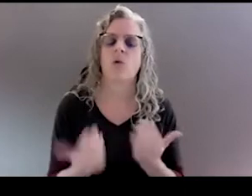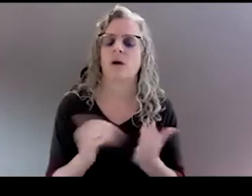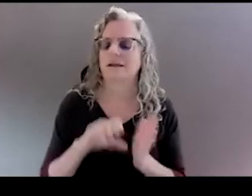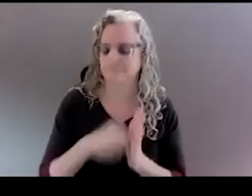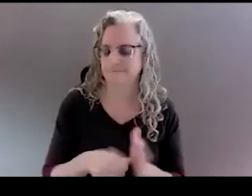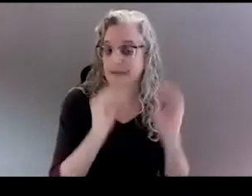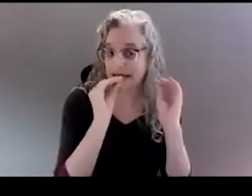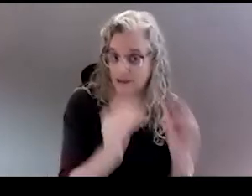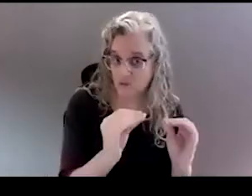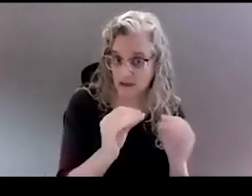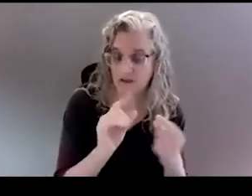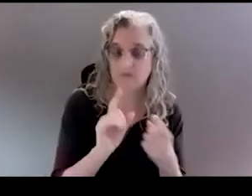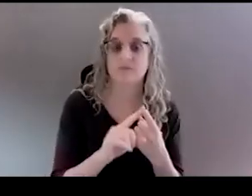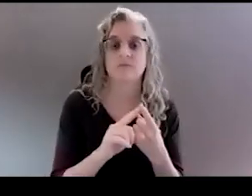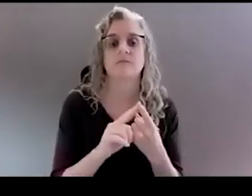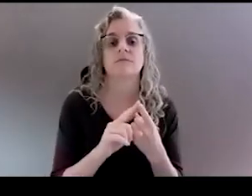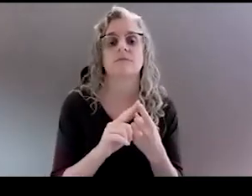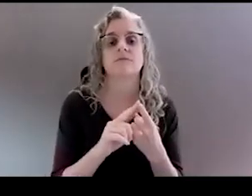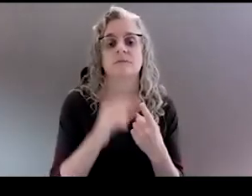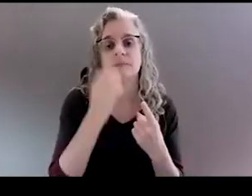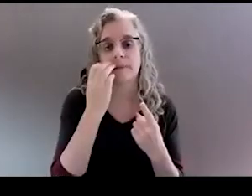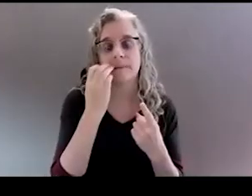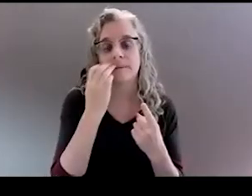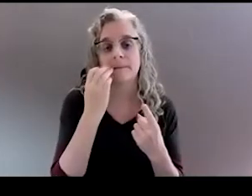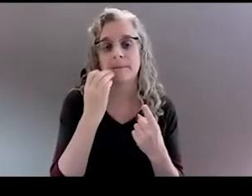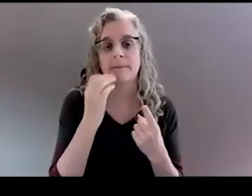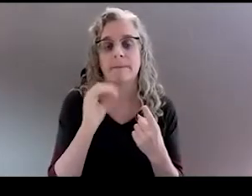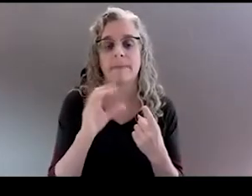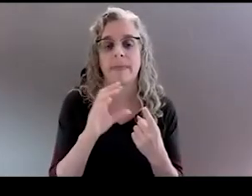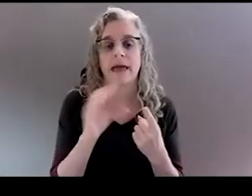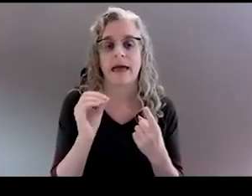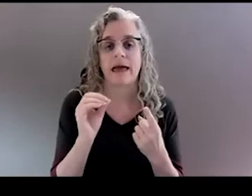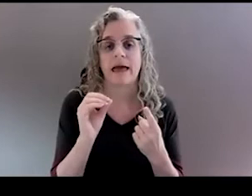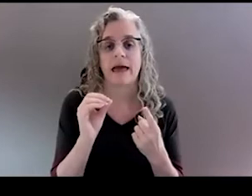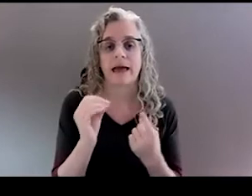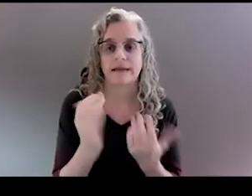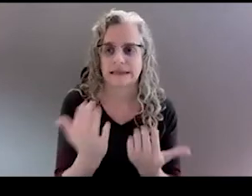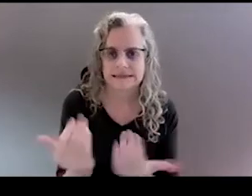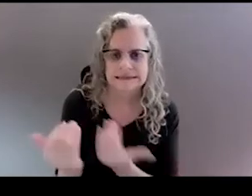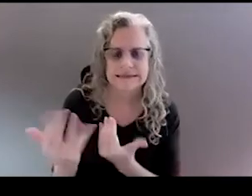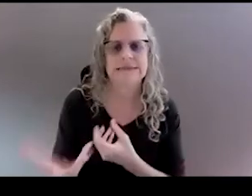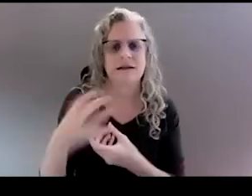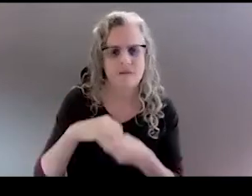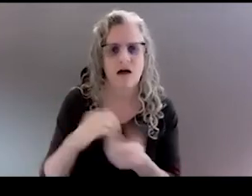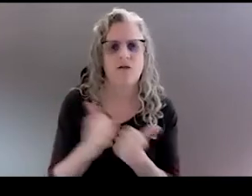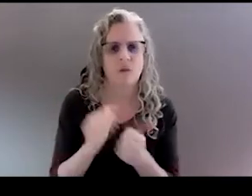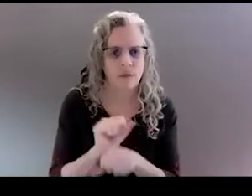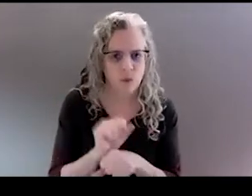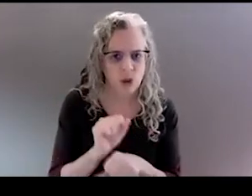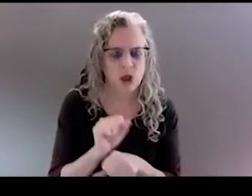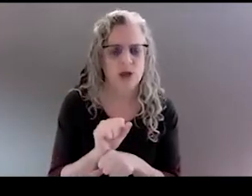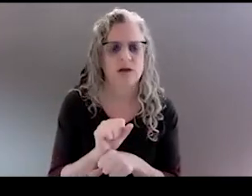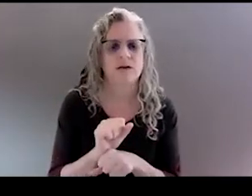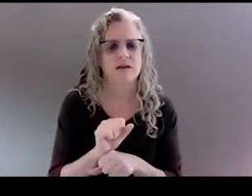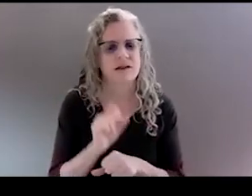We educate people. We enlist them to do the work that we do them, because I think it's important to not only